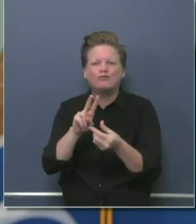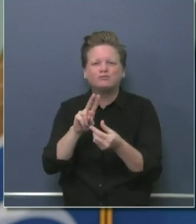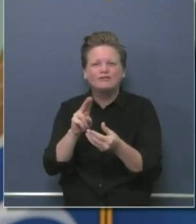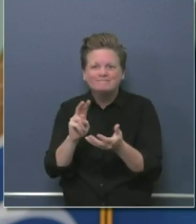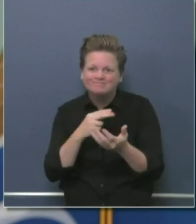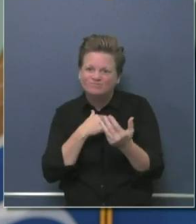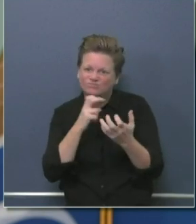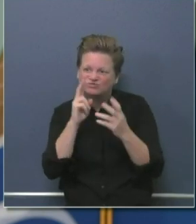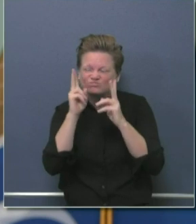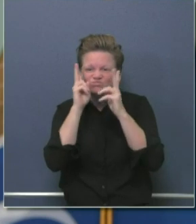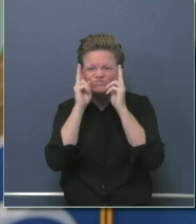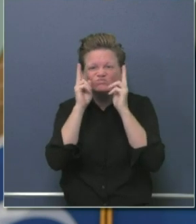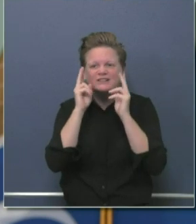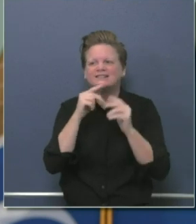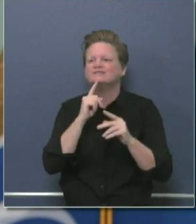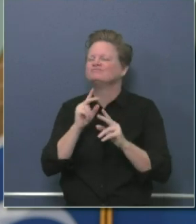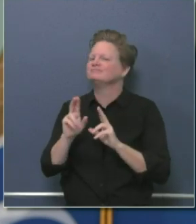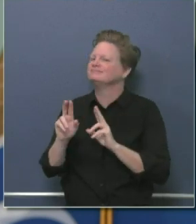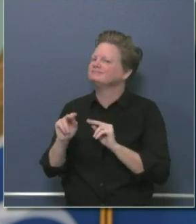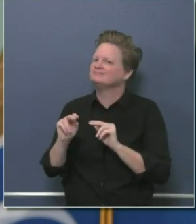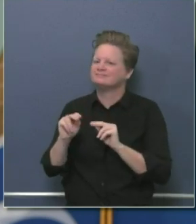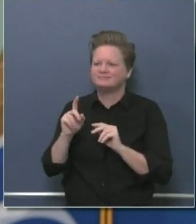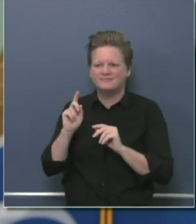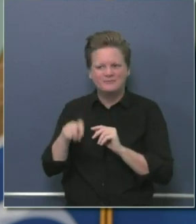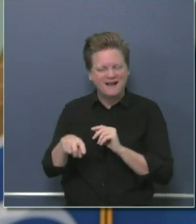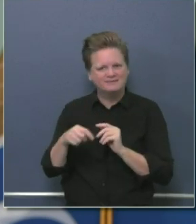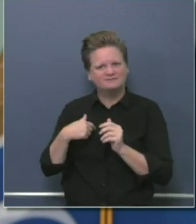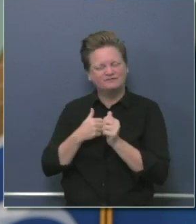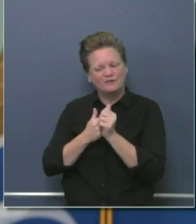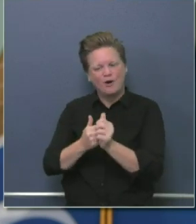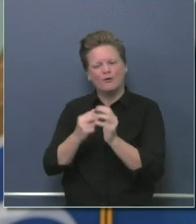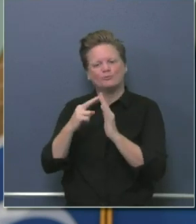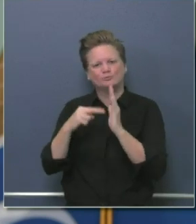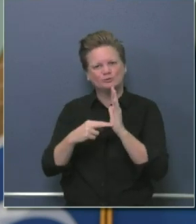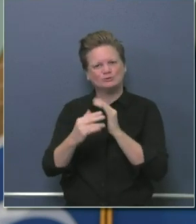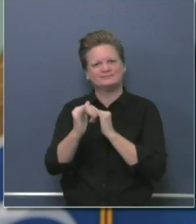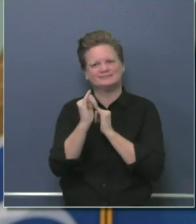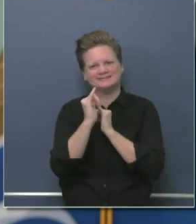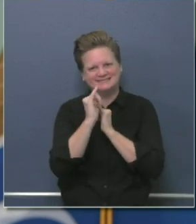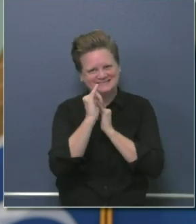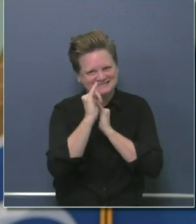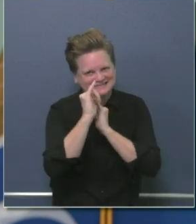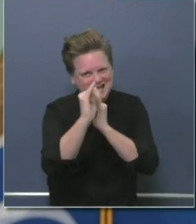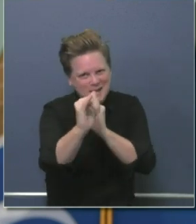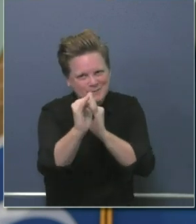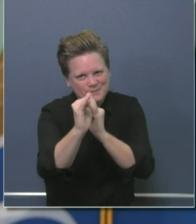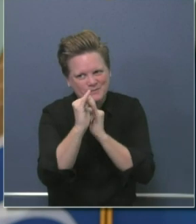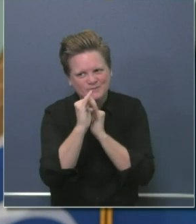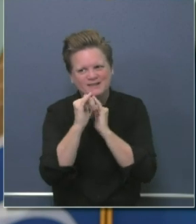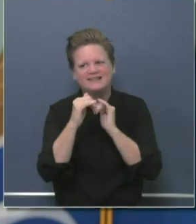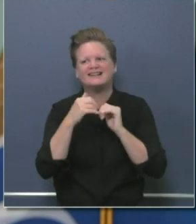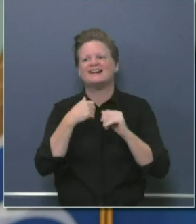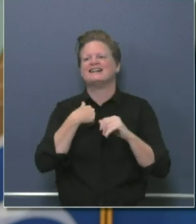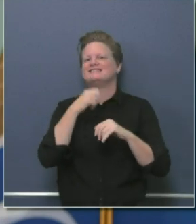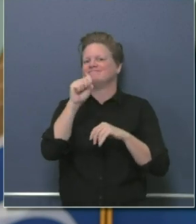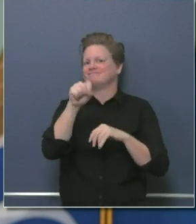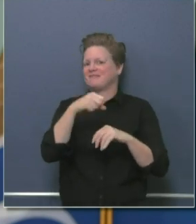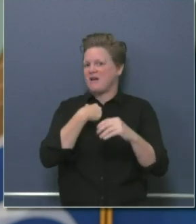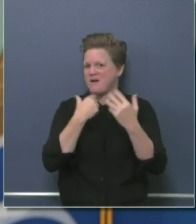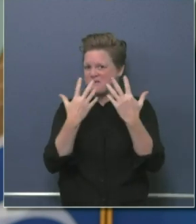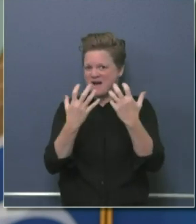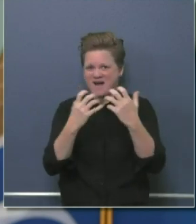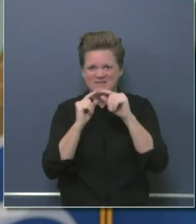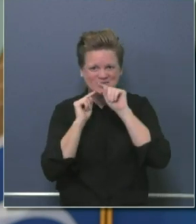we preach. I can't wait to go back, like all of you, have a nice night out,